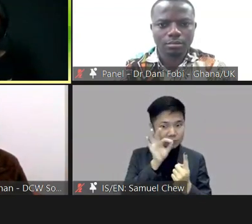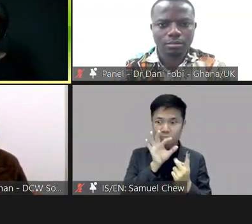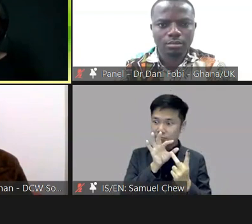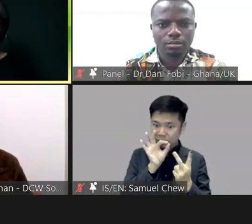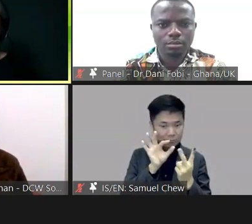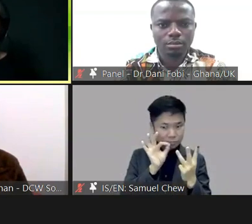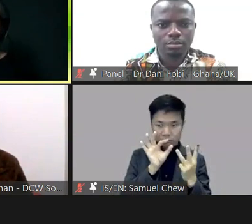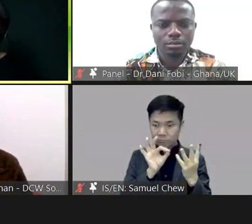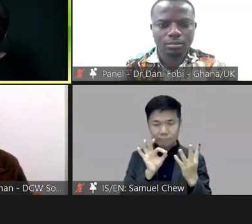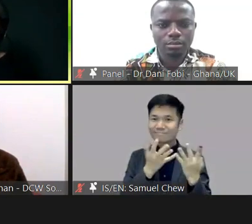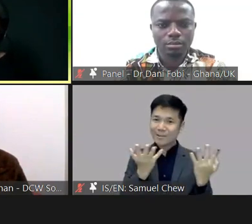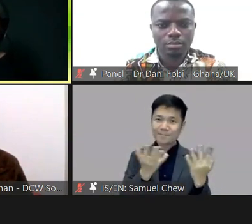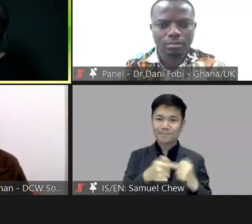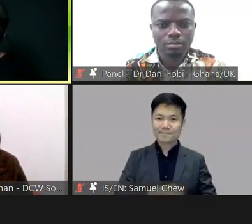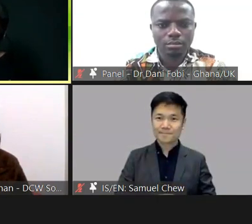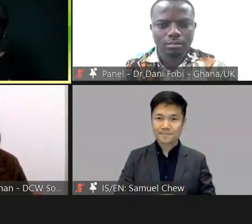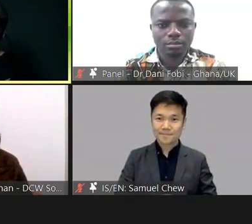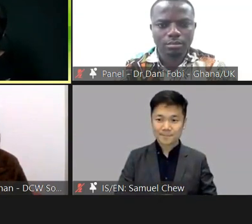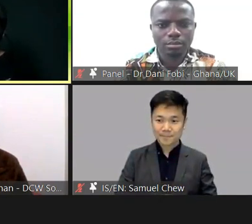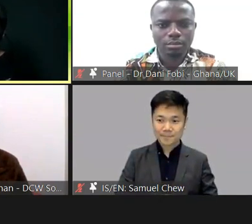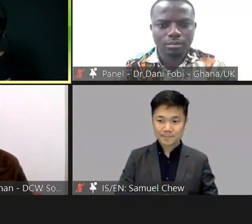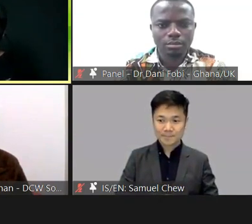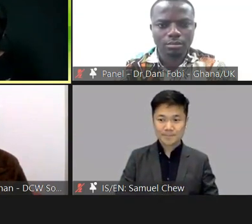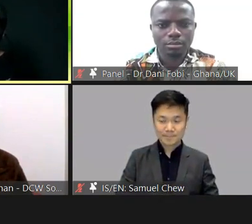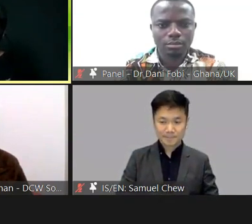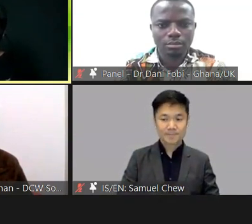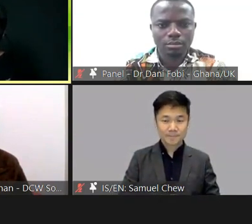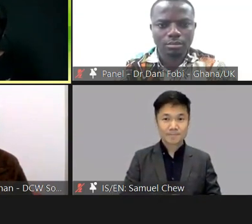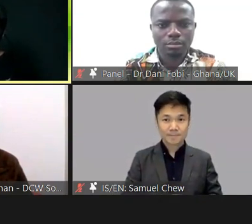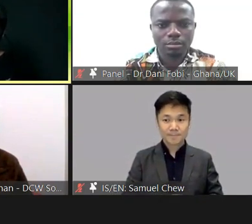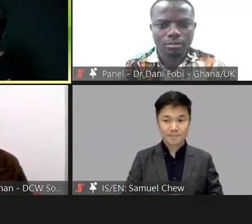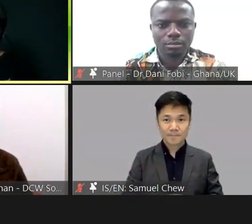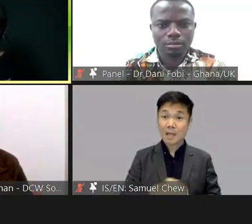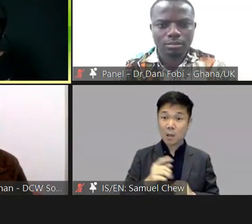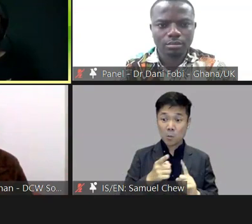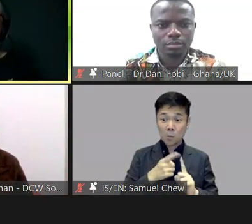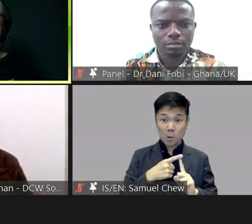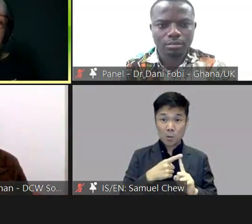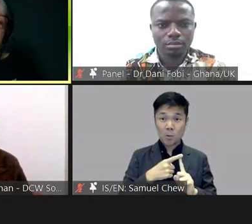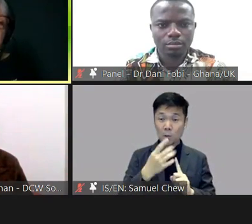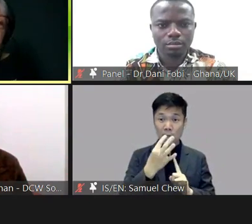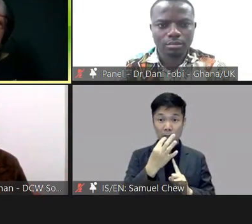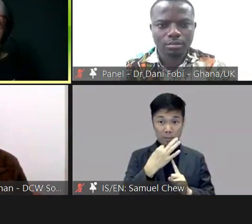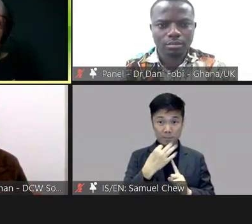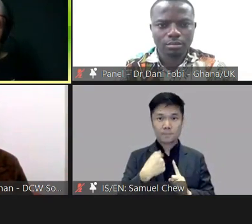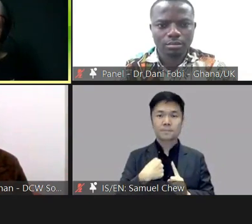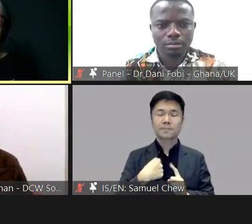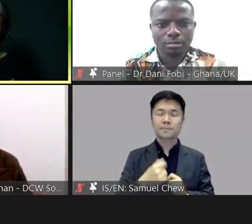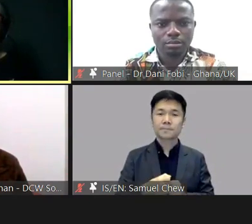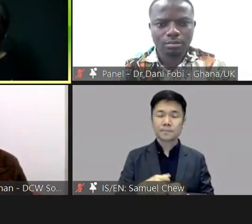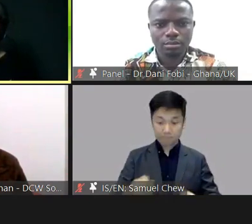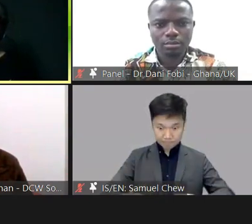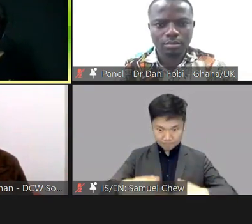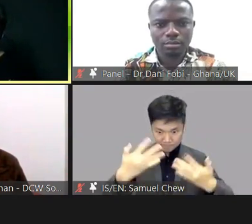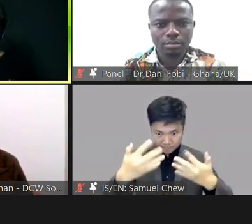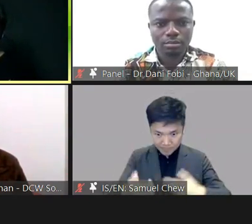question, which I apologize, I think we might have missed. Somebody was asking about, and this perhaps comes back to